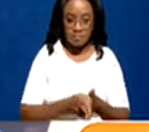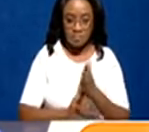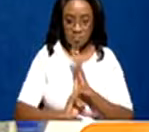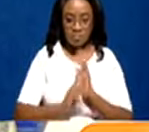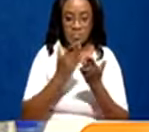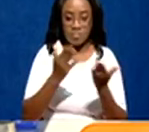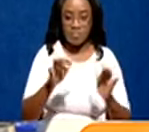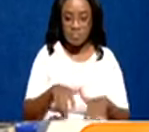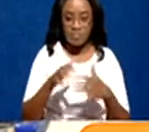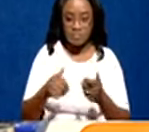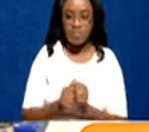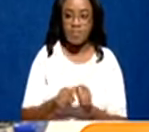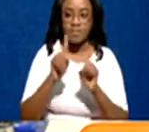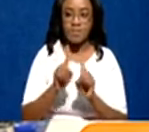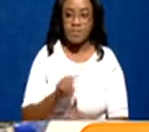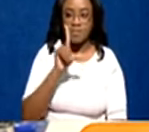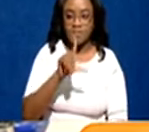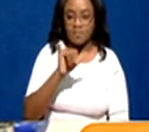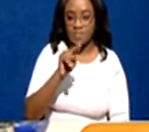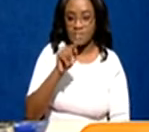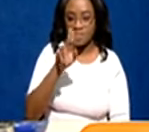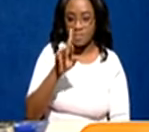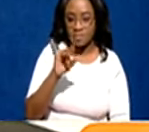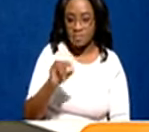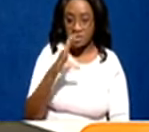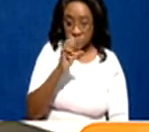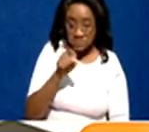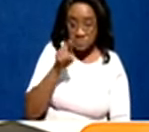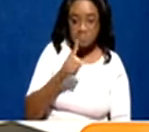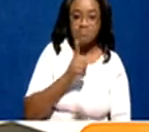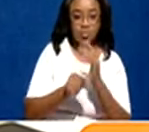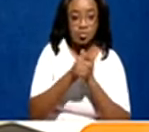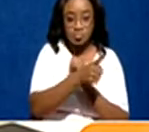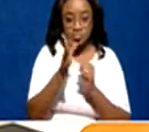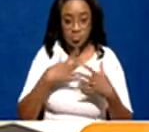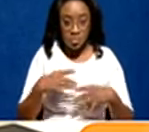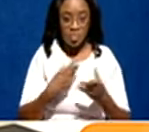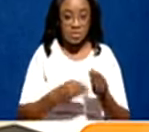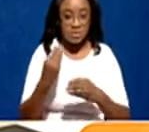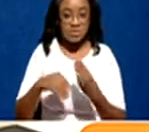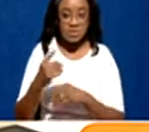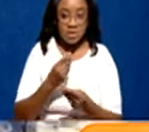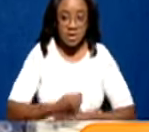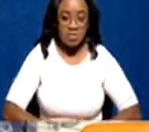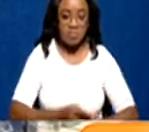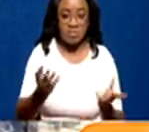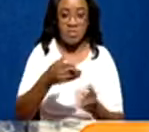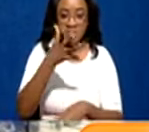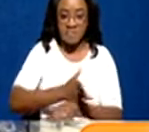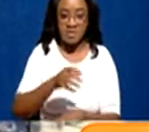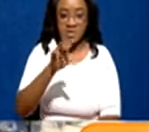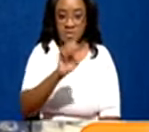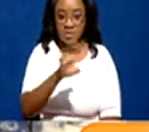agriculture. Now, Linturi has also warned seed manufacturers against engaging in sale and distribution of fake